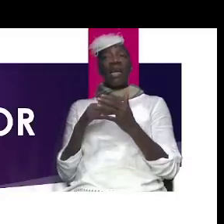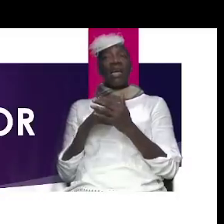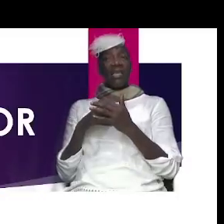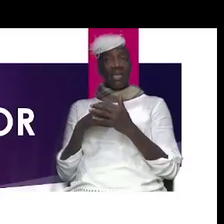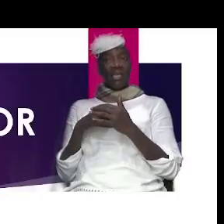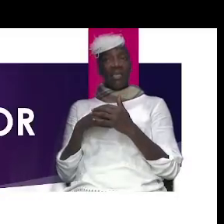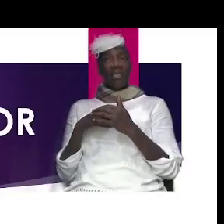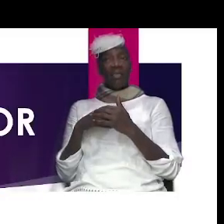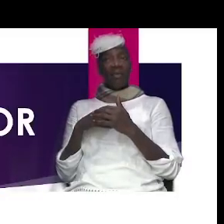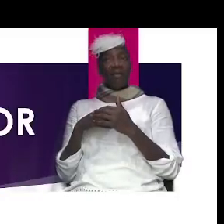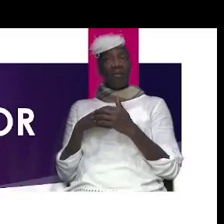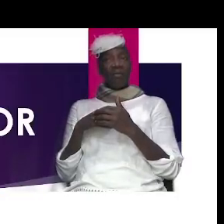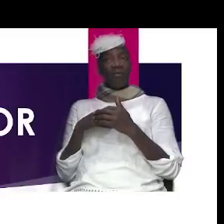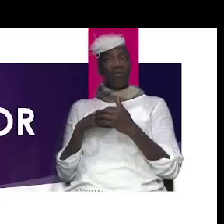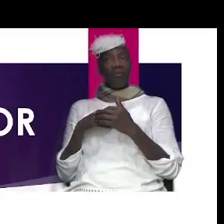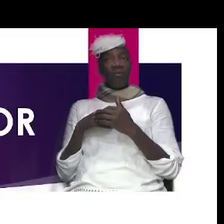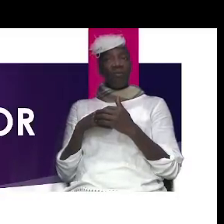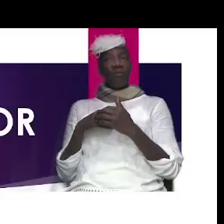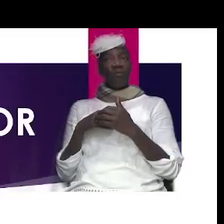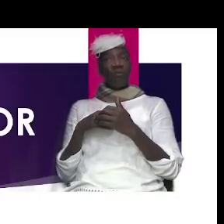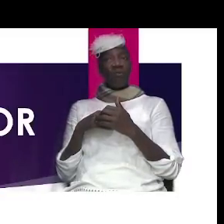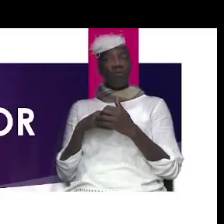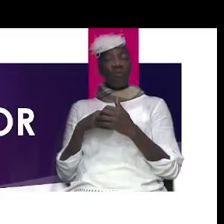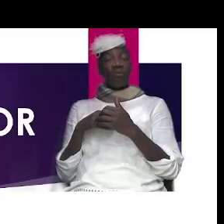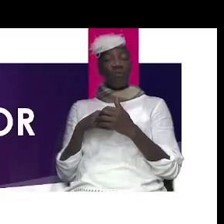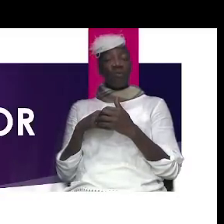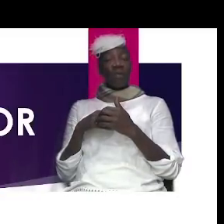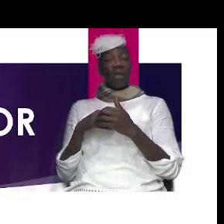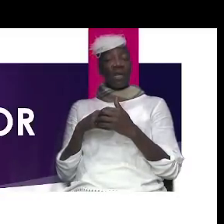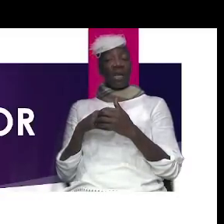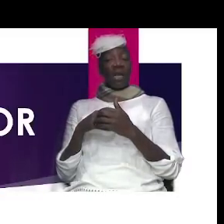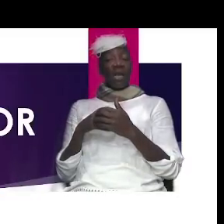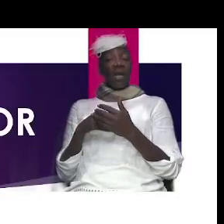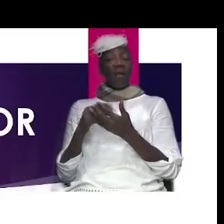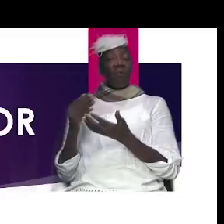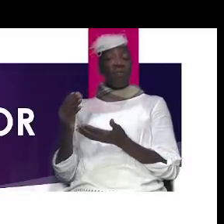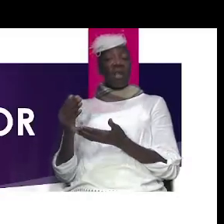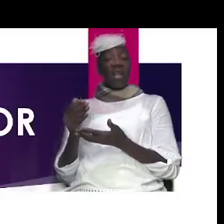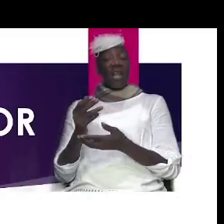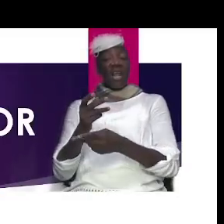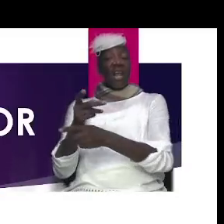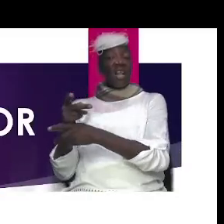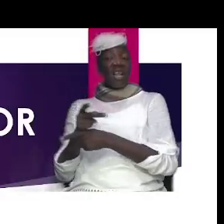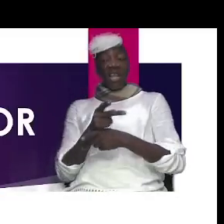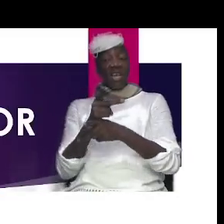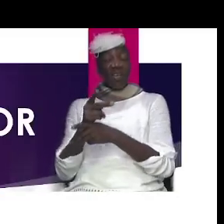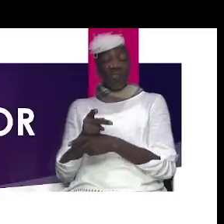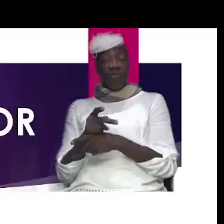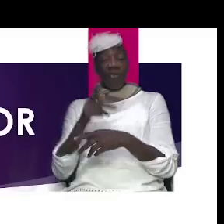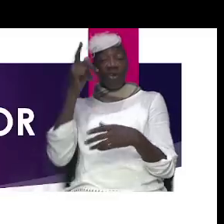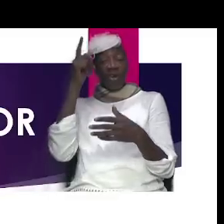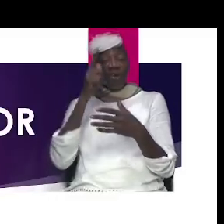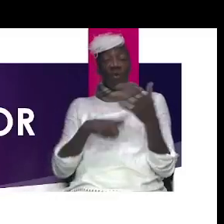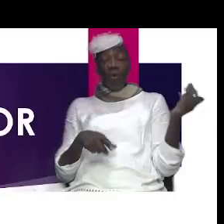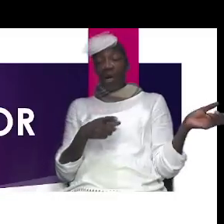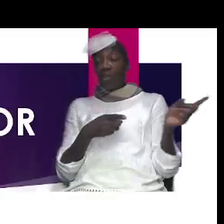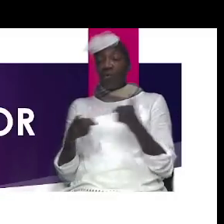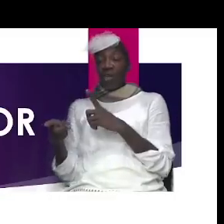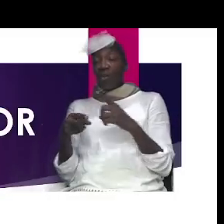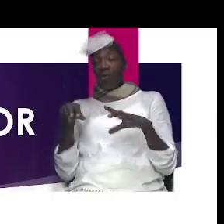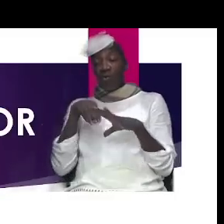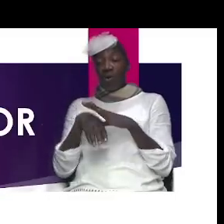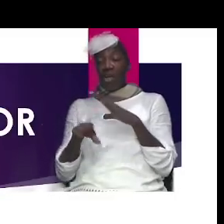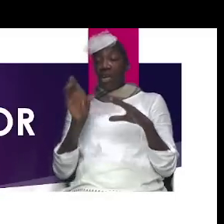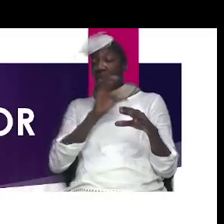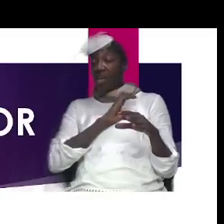mistake about it. We need to be very careful with what we engage in, even as we are here within the Church